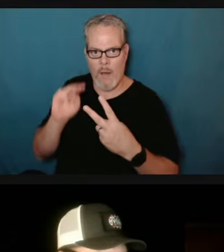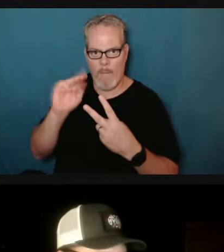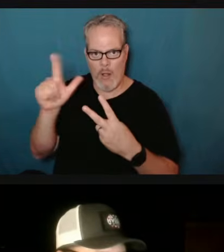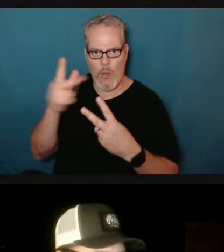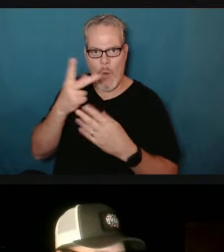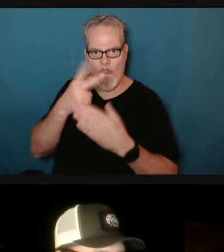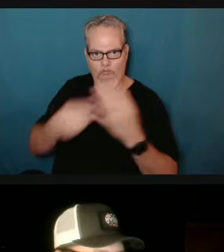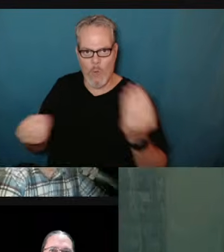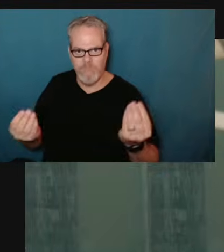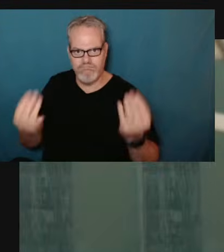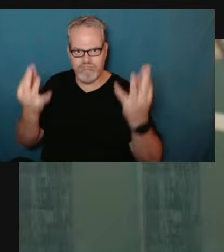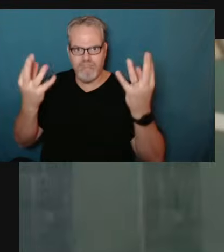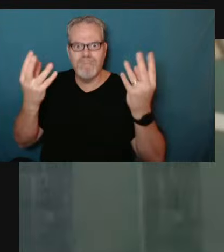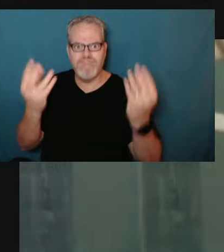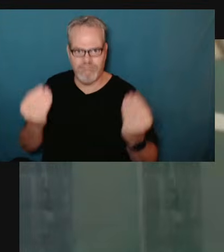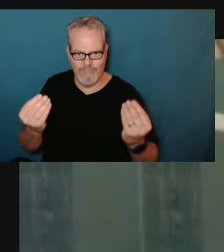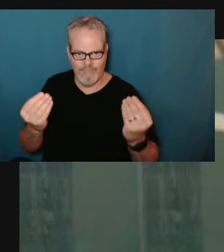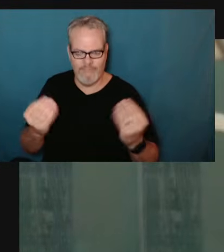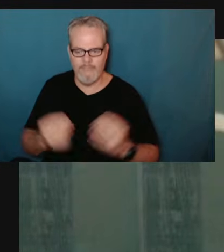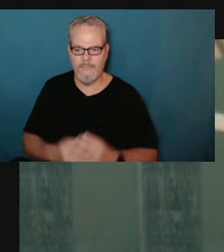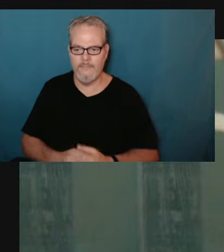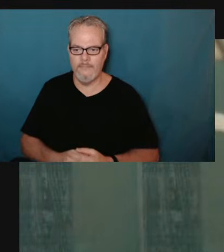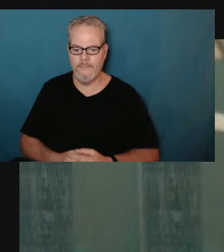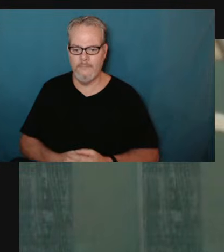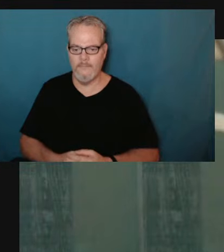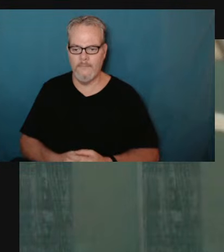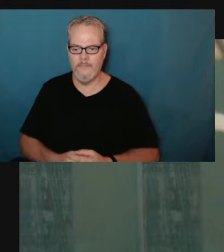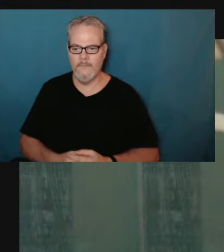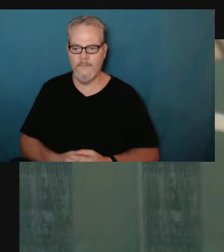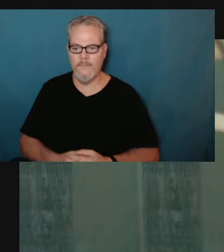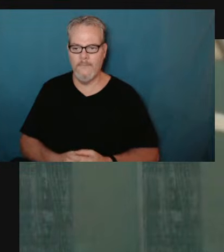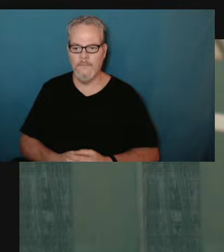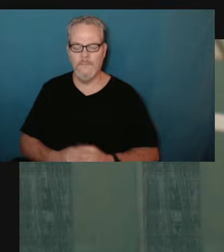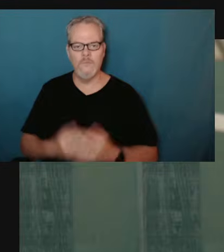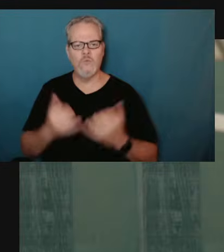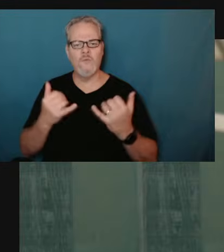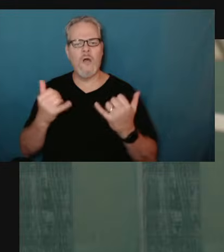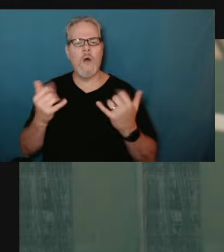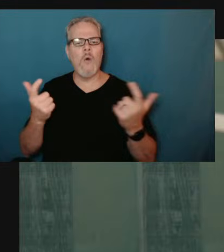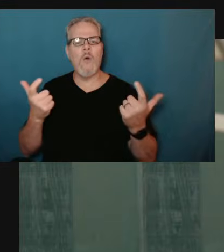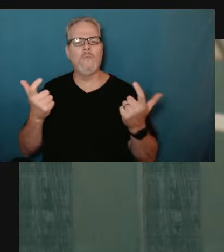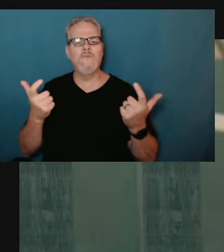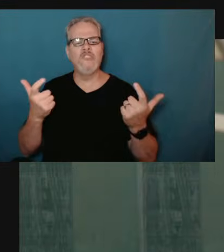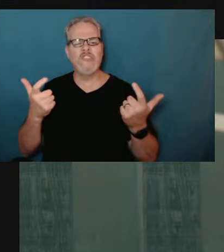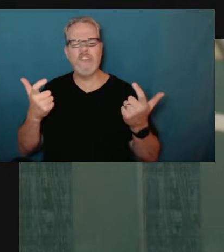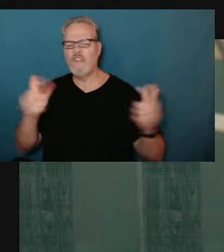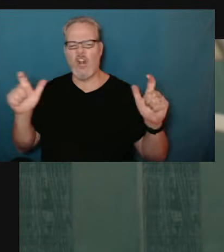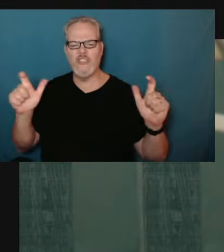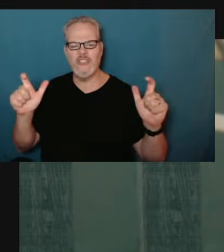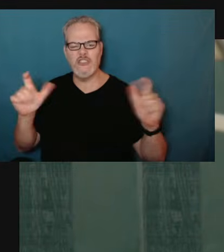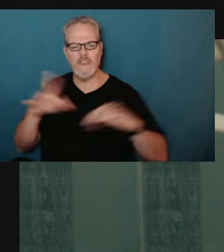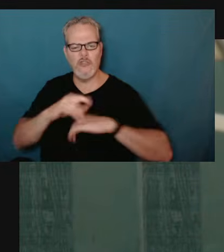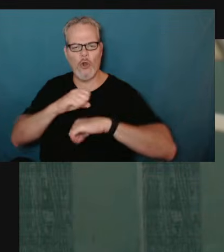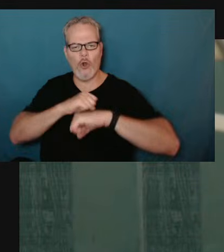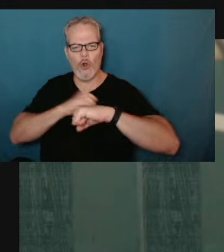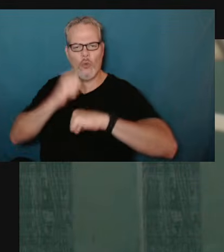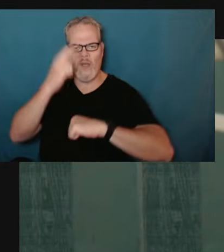So moving forward, here's a question. What was the largest earthquake in Hawaii since